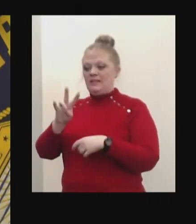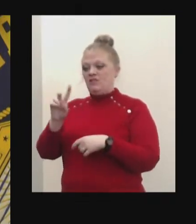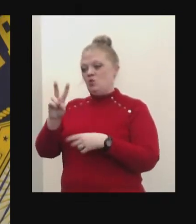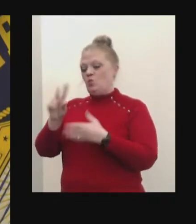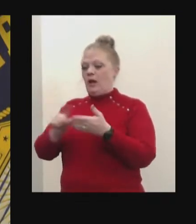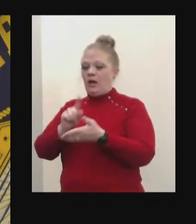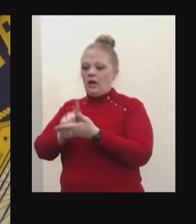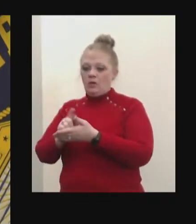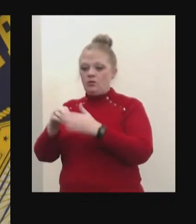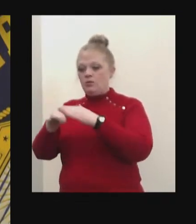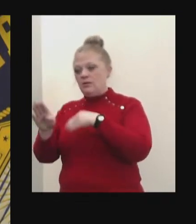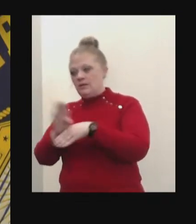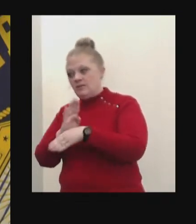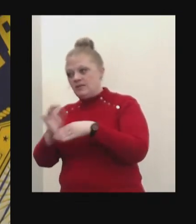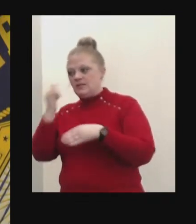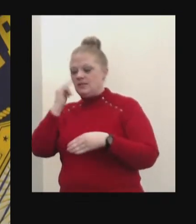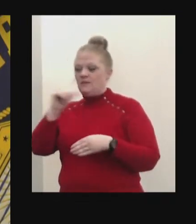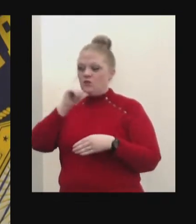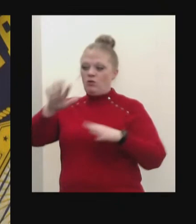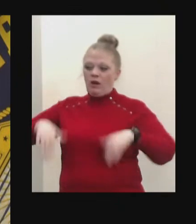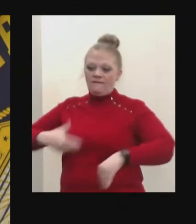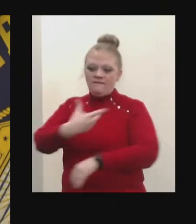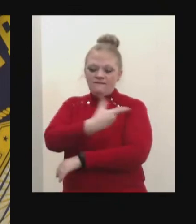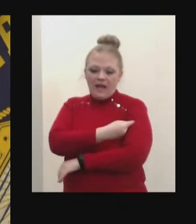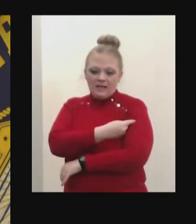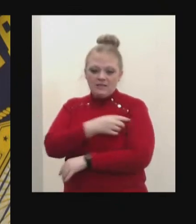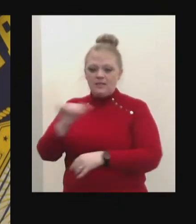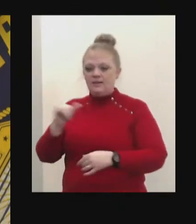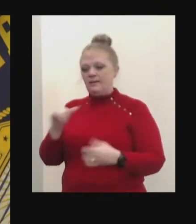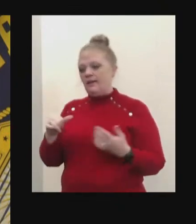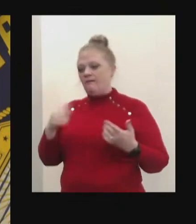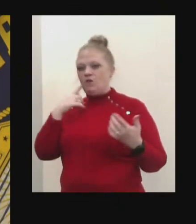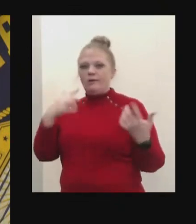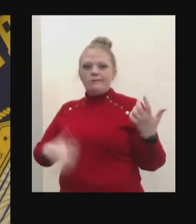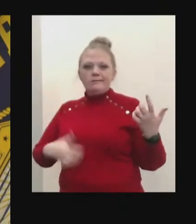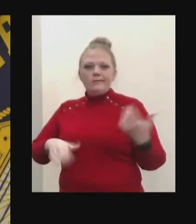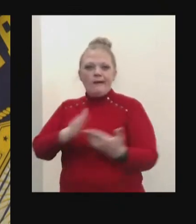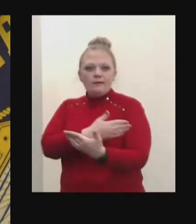the business if you're not vaccinated, like for concerts and that sort of thing.